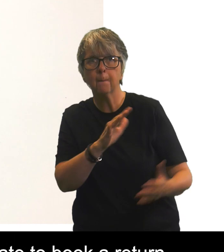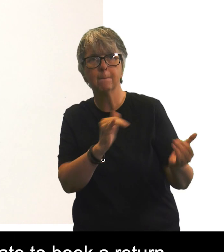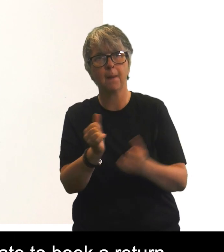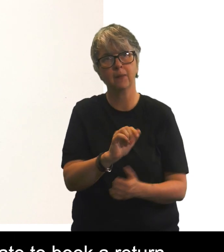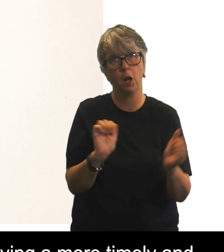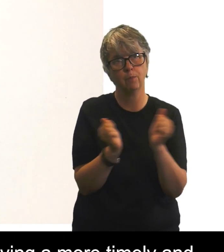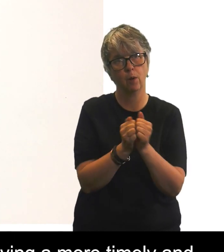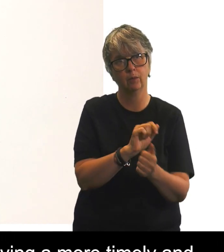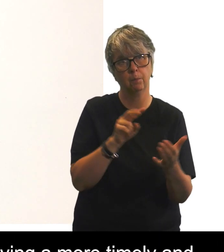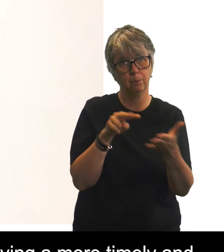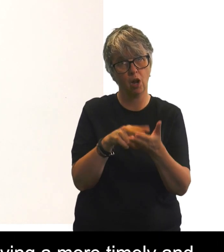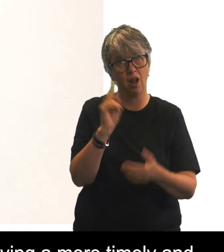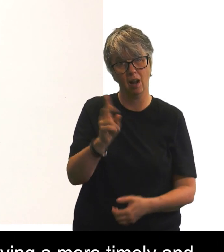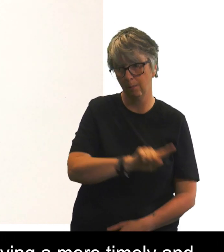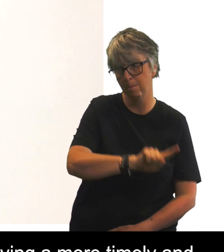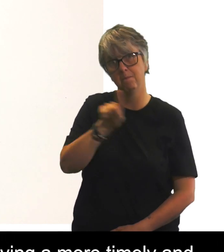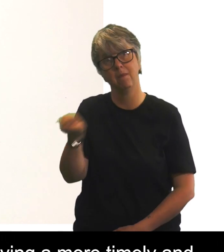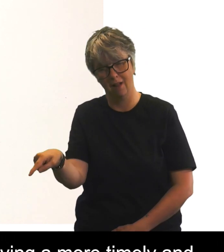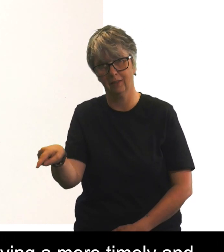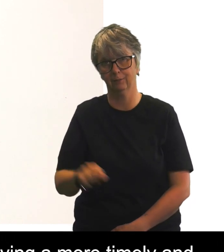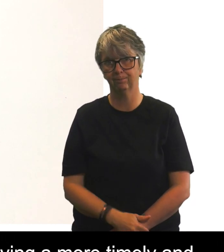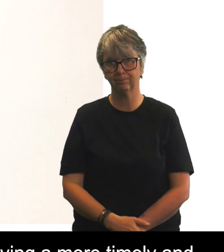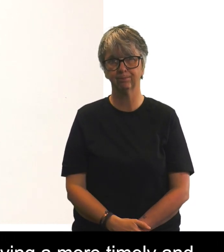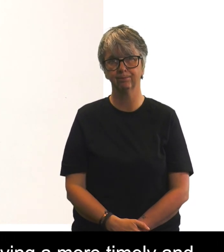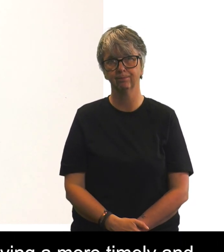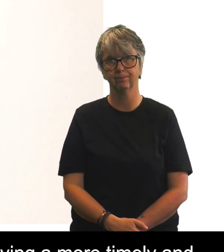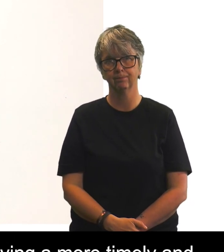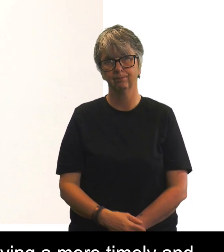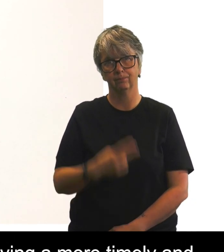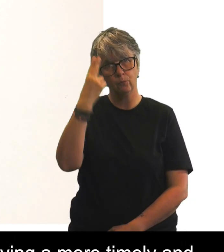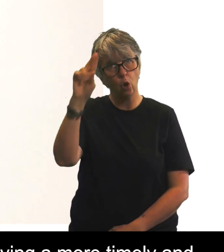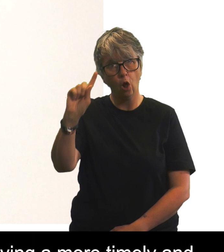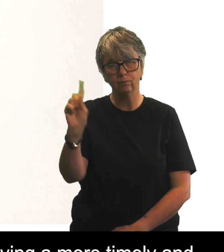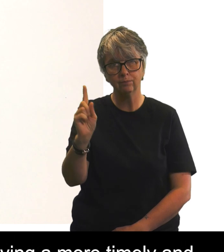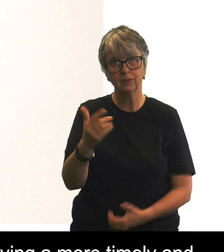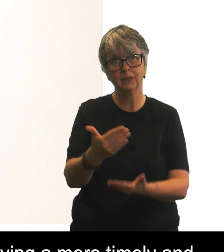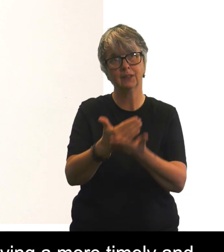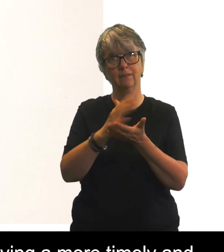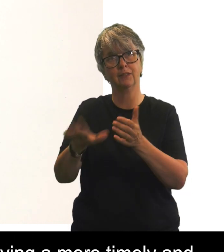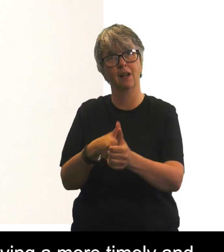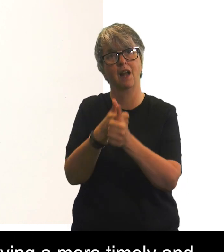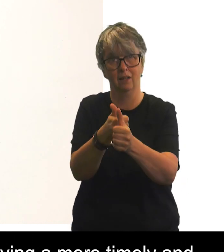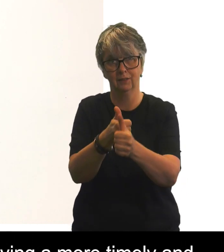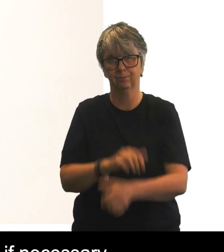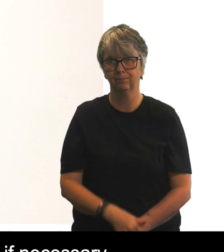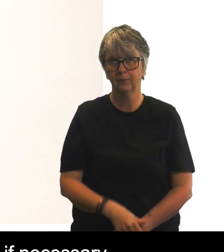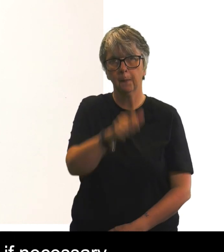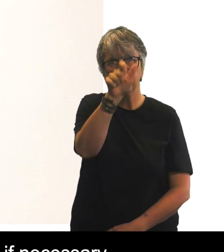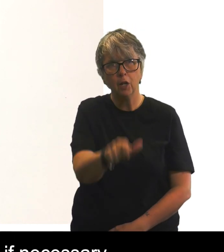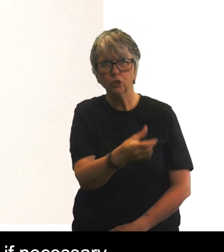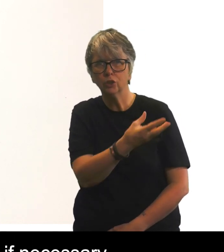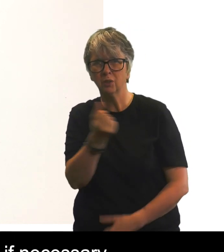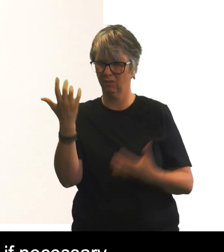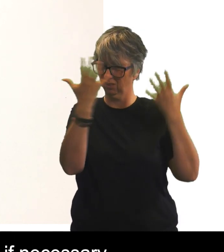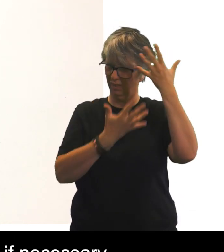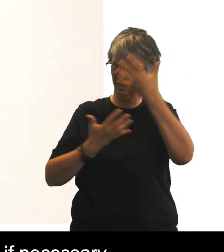diagnosis. Patients can play a central role in achieving a more timely and accurate diagnosis by effectively monitoring their symptoms